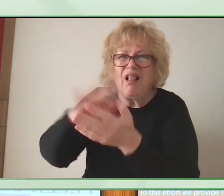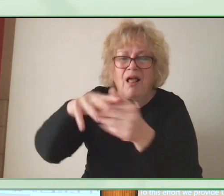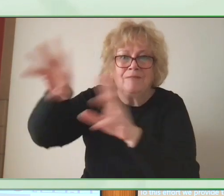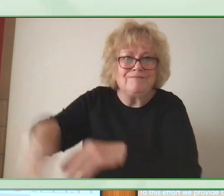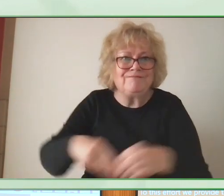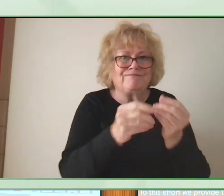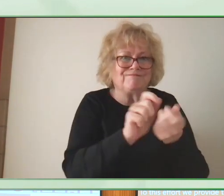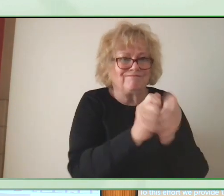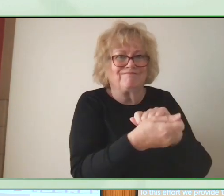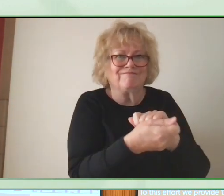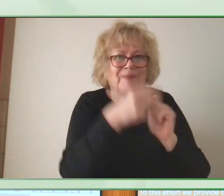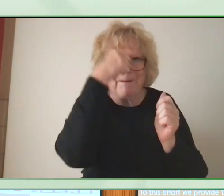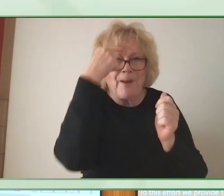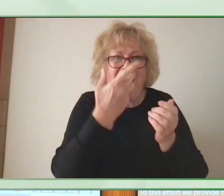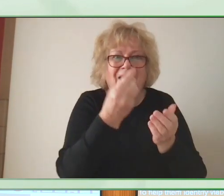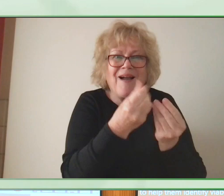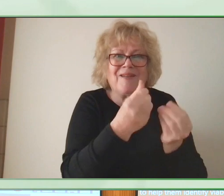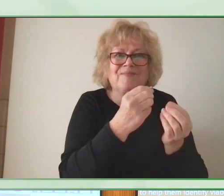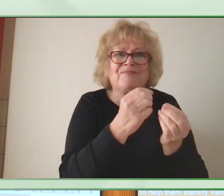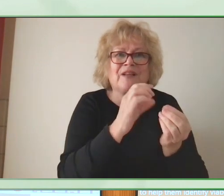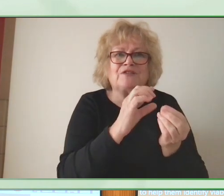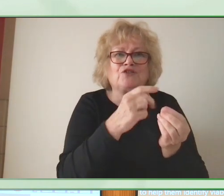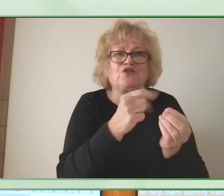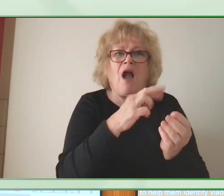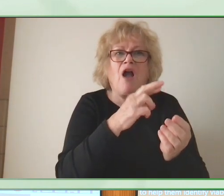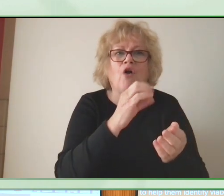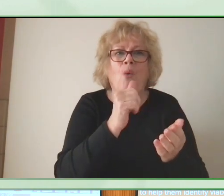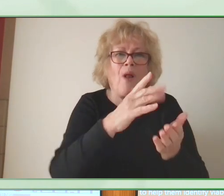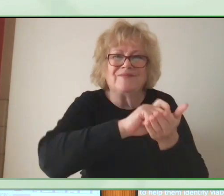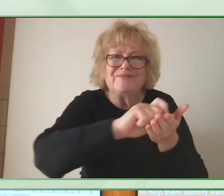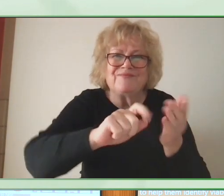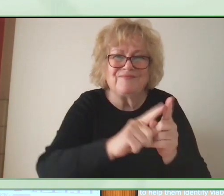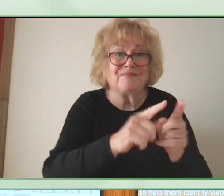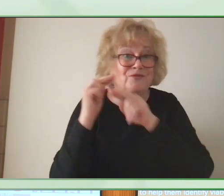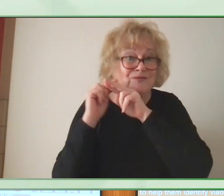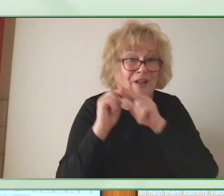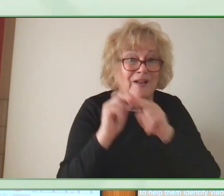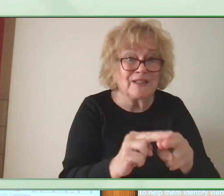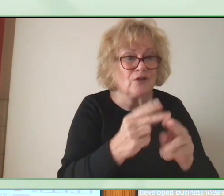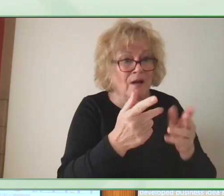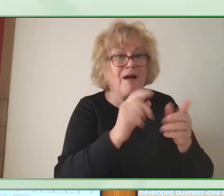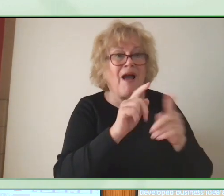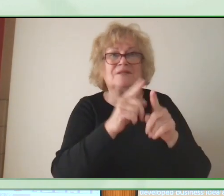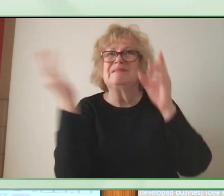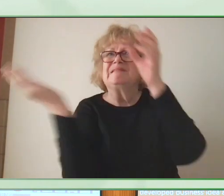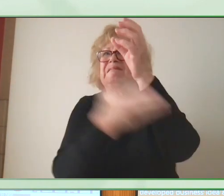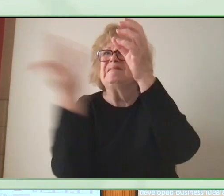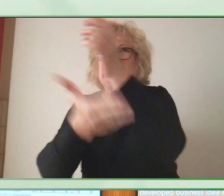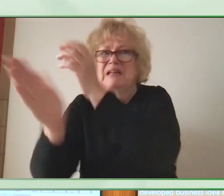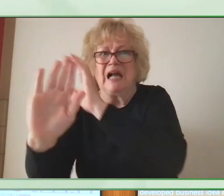business plans. Beyond training, we offered financial support to launch their businesses, ensuring they could generate a